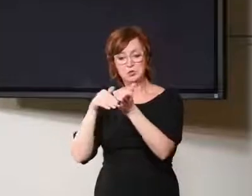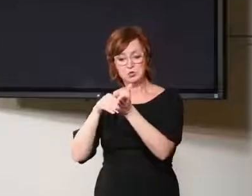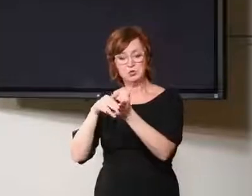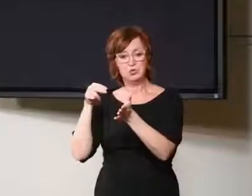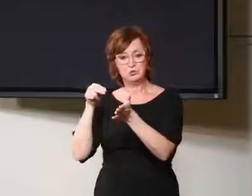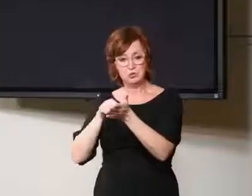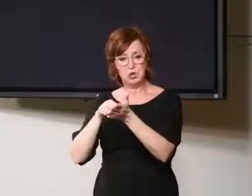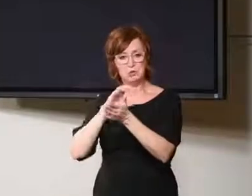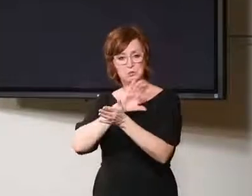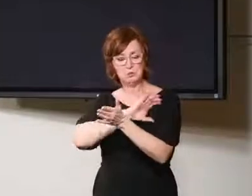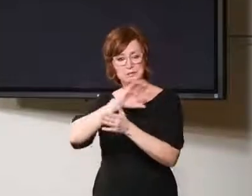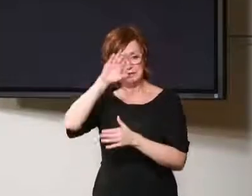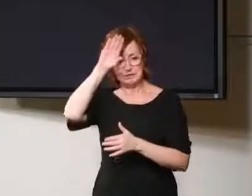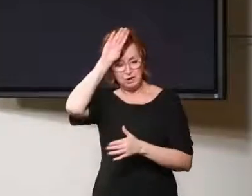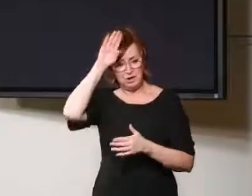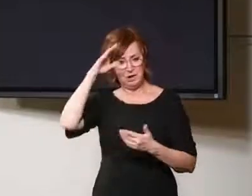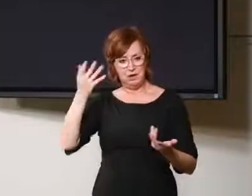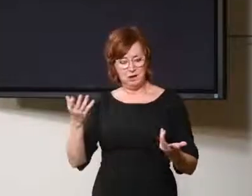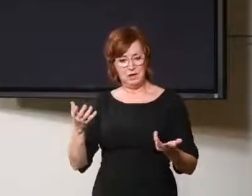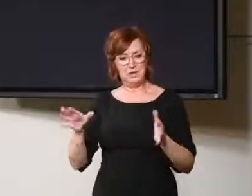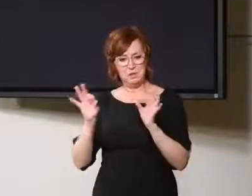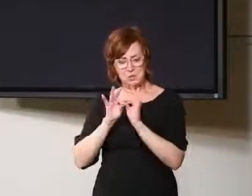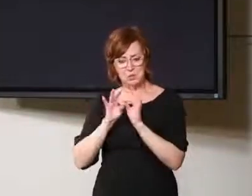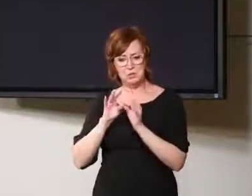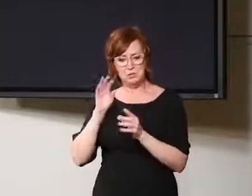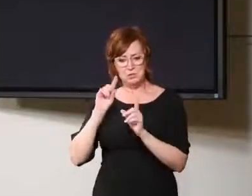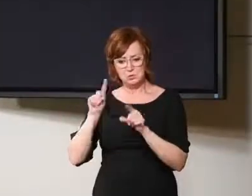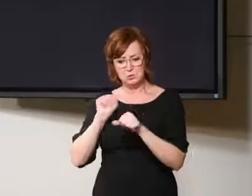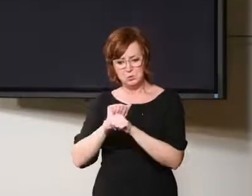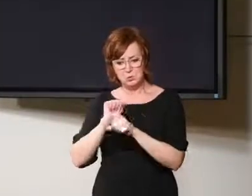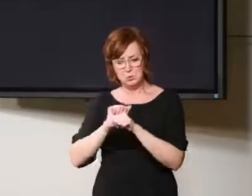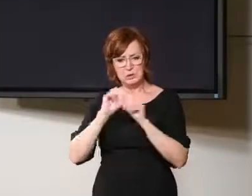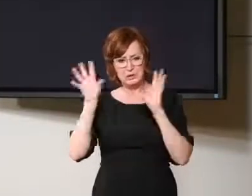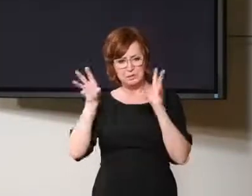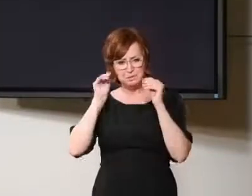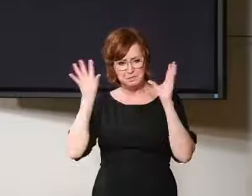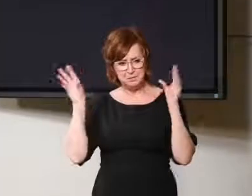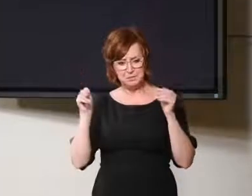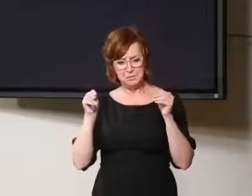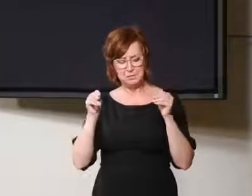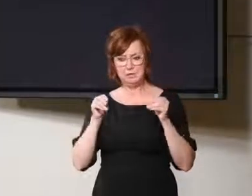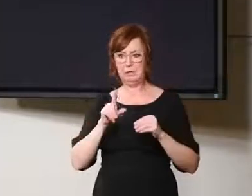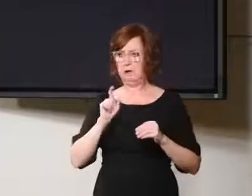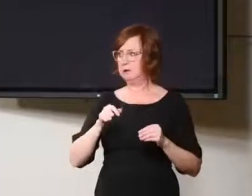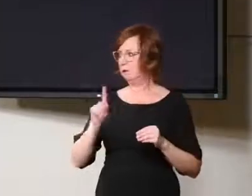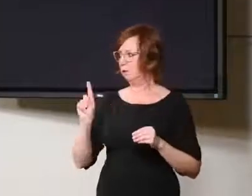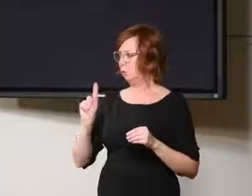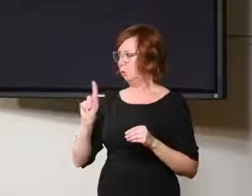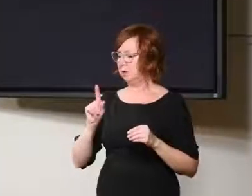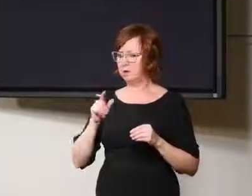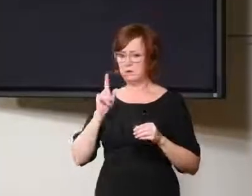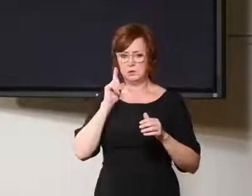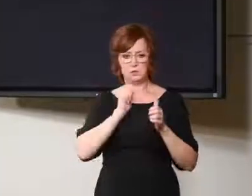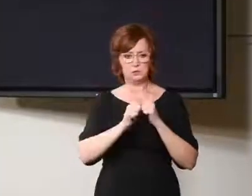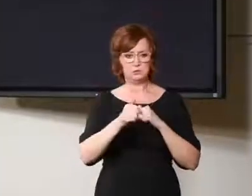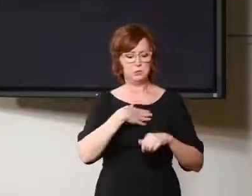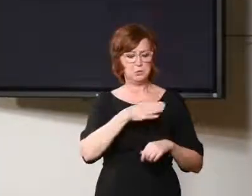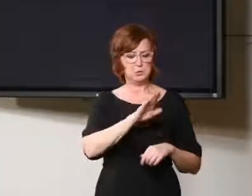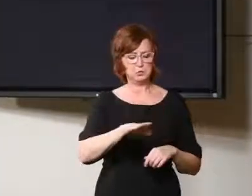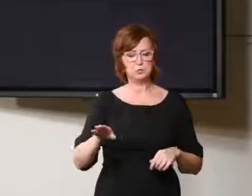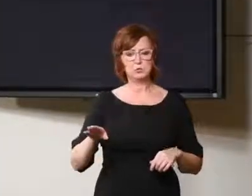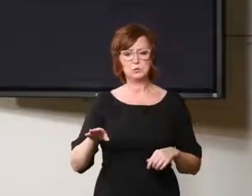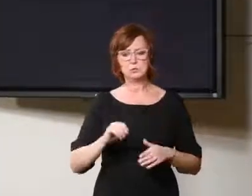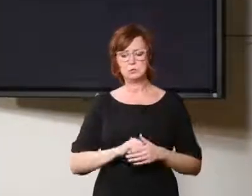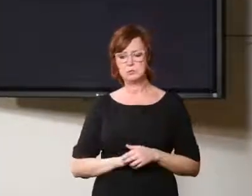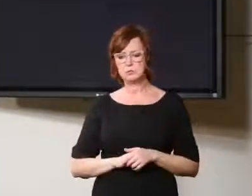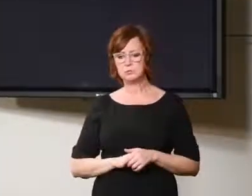workers, for example, many of them will require and do require daycare services for their children,